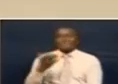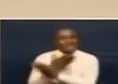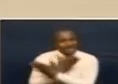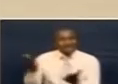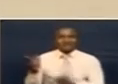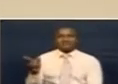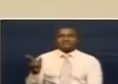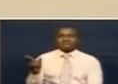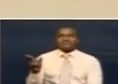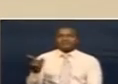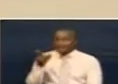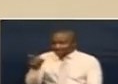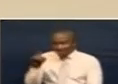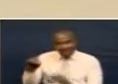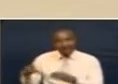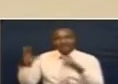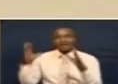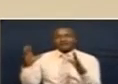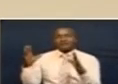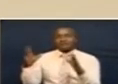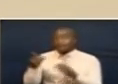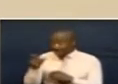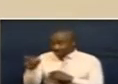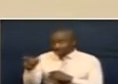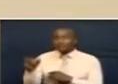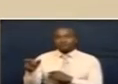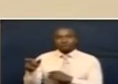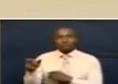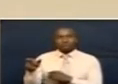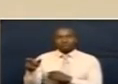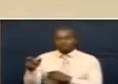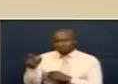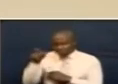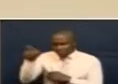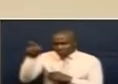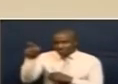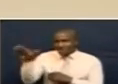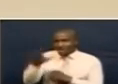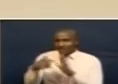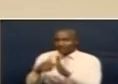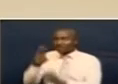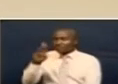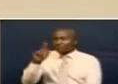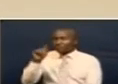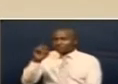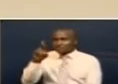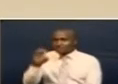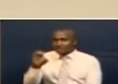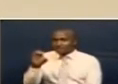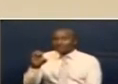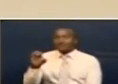And that assimilation has also entered somehow interior and affected areas like Butere, where the MP